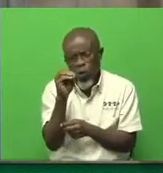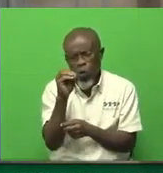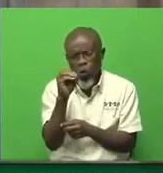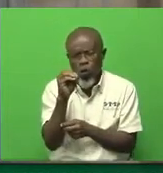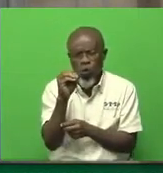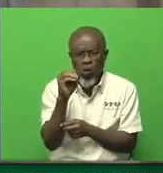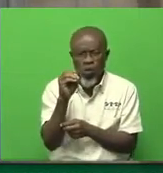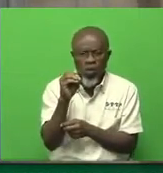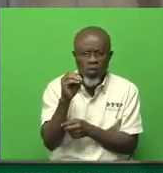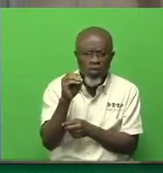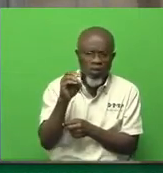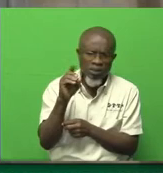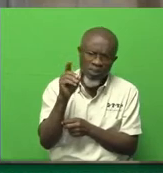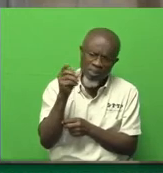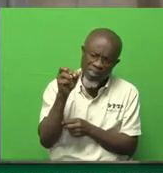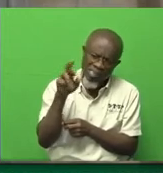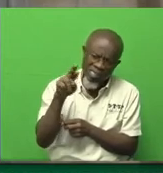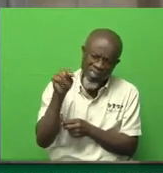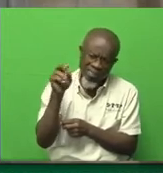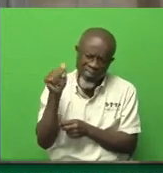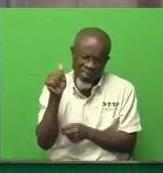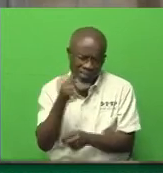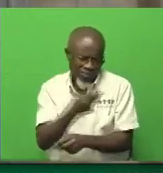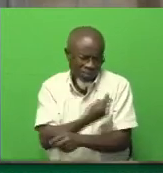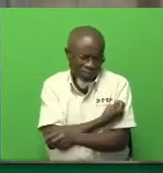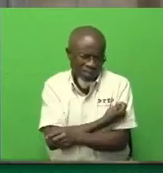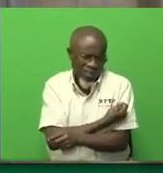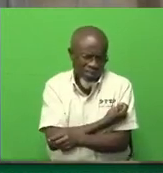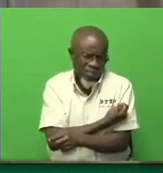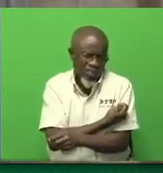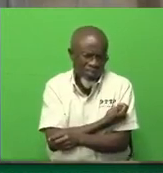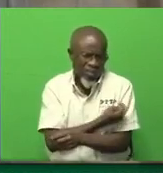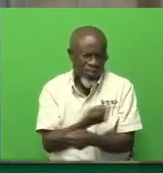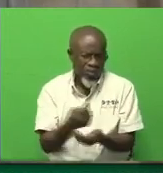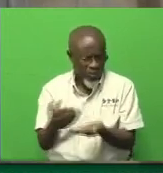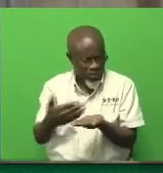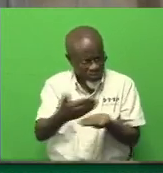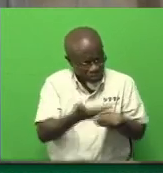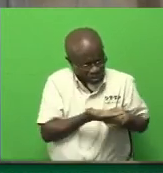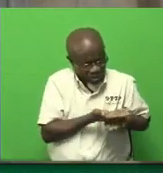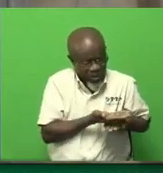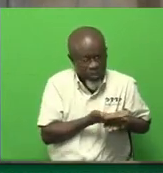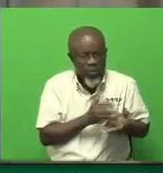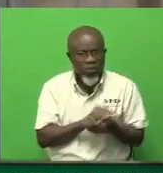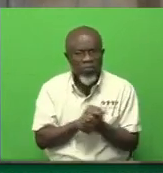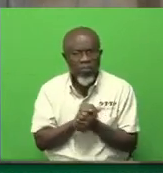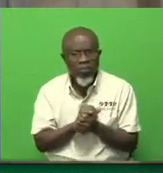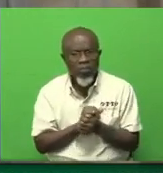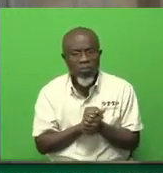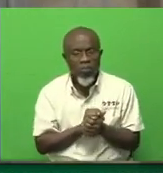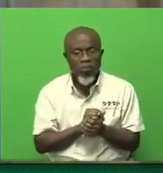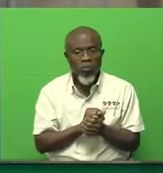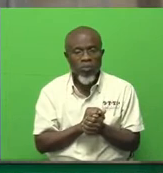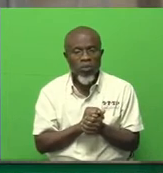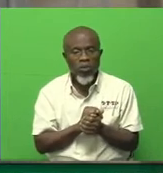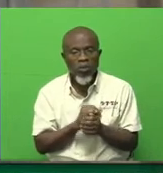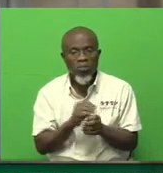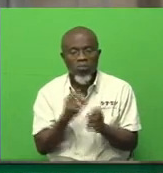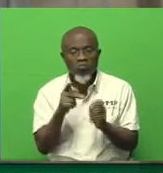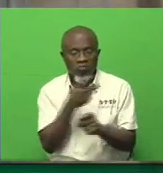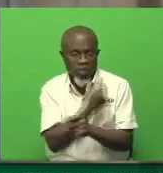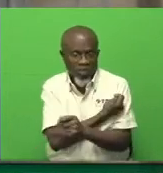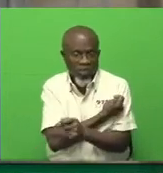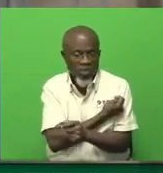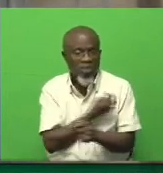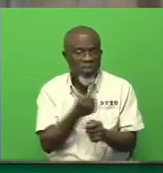about this is the minister saying that vaccinated elderly and vaccinated immunocompromised